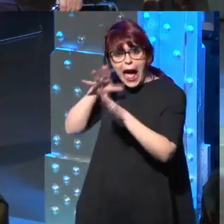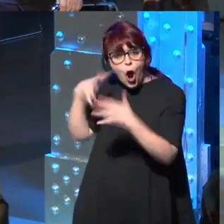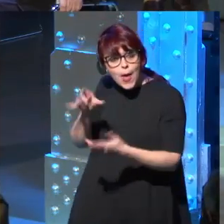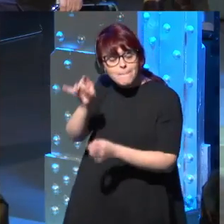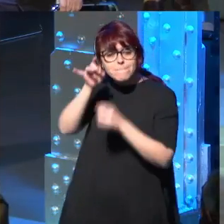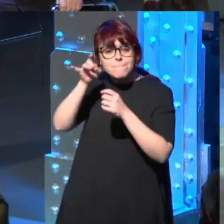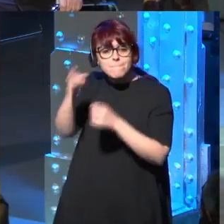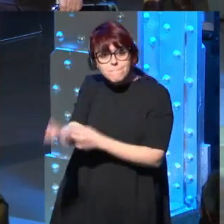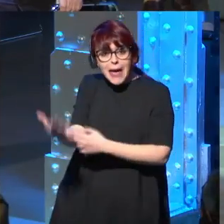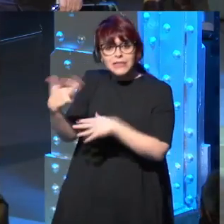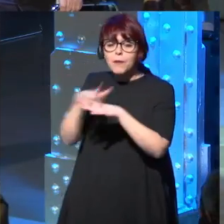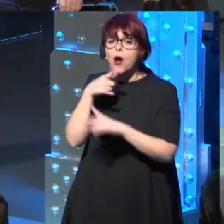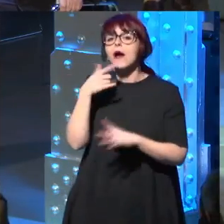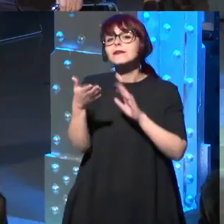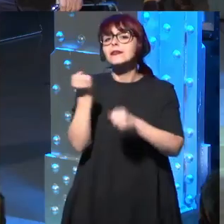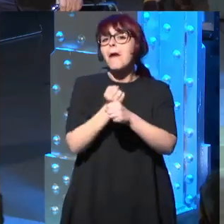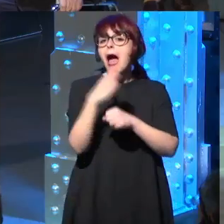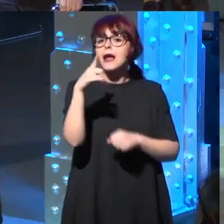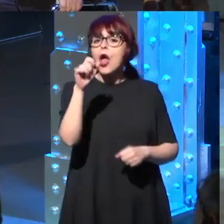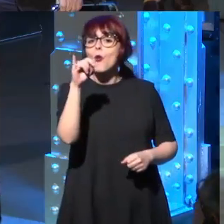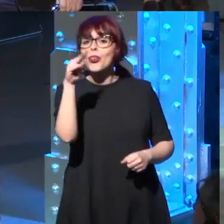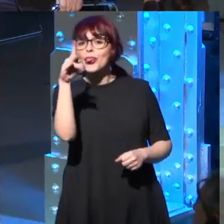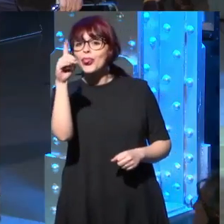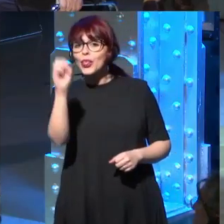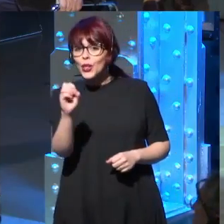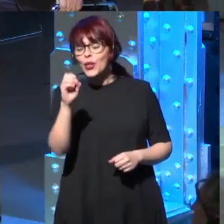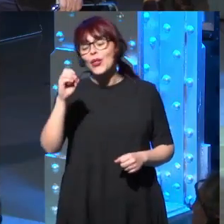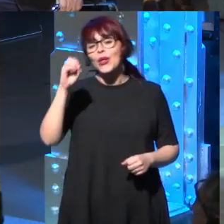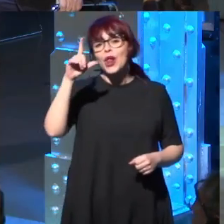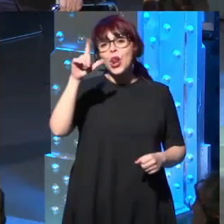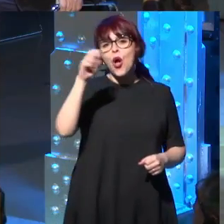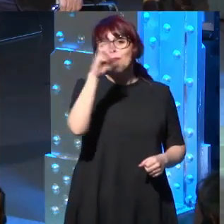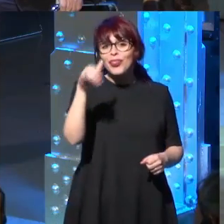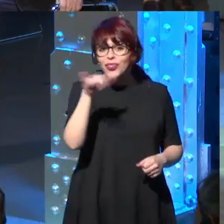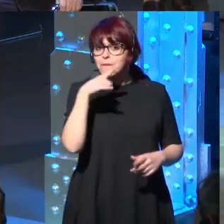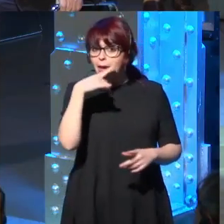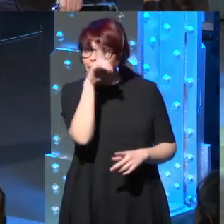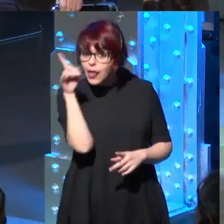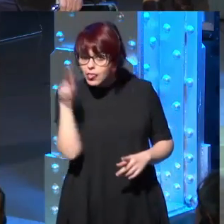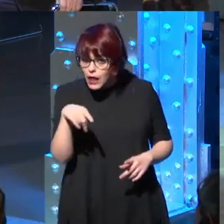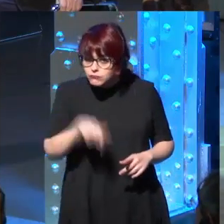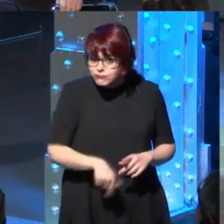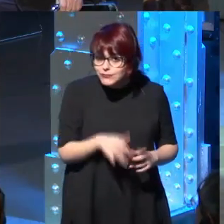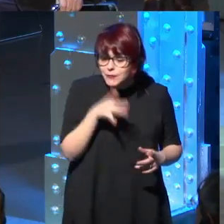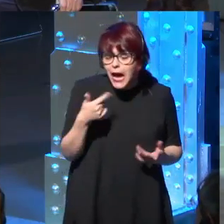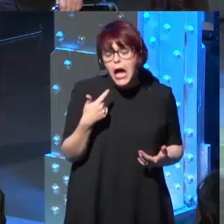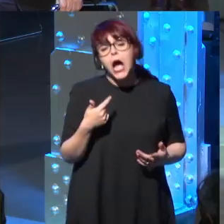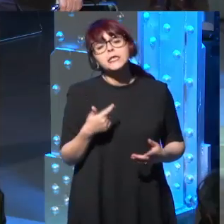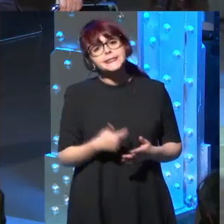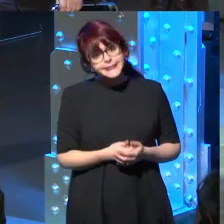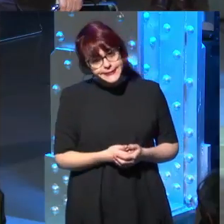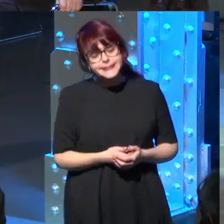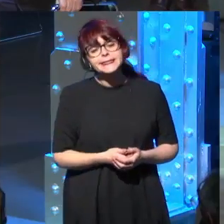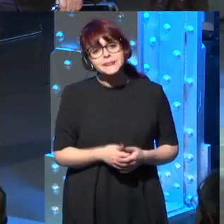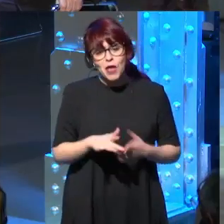López La Madrid? Yes, I am, lots of my friends, as they